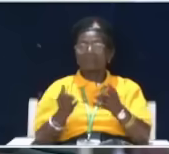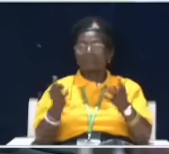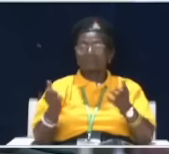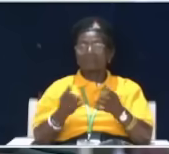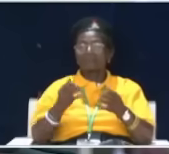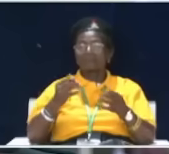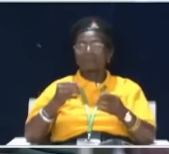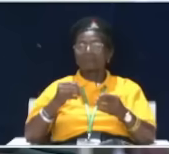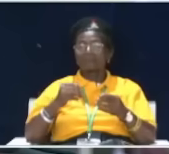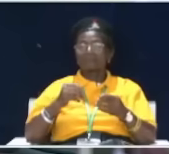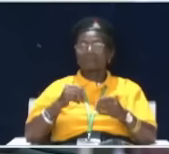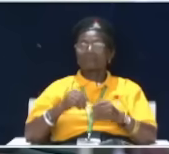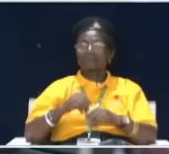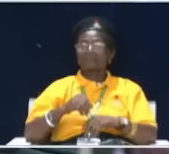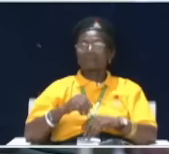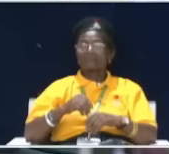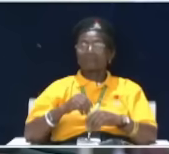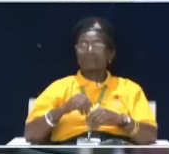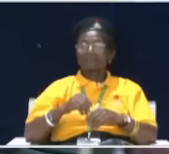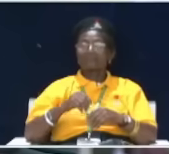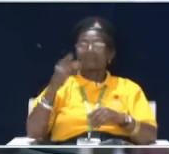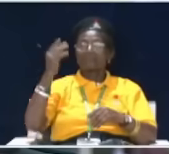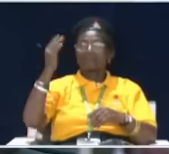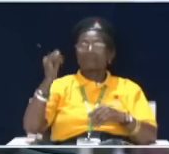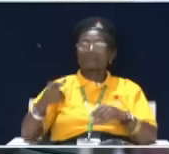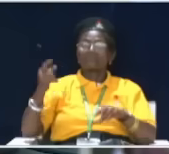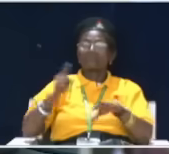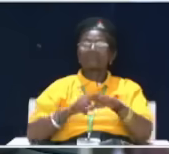the time you are leaving